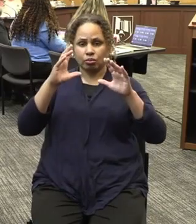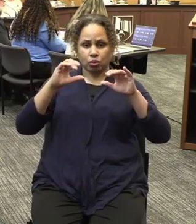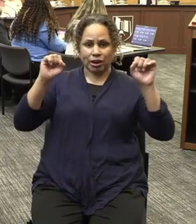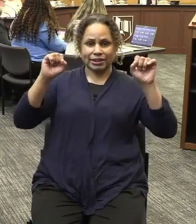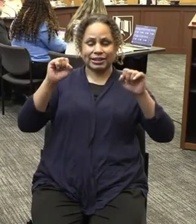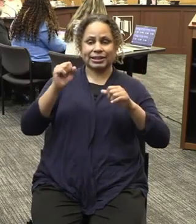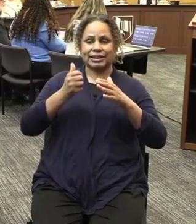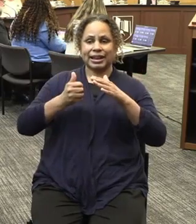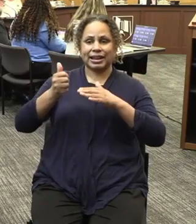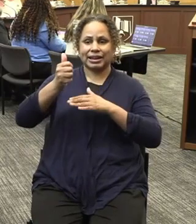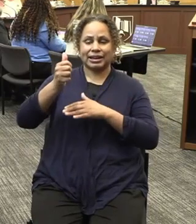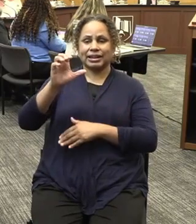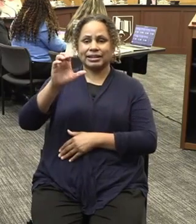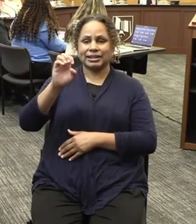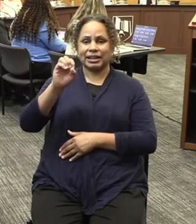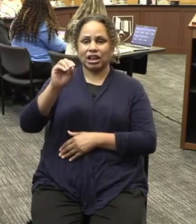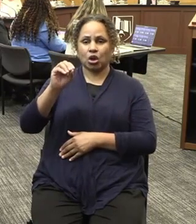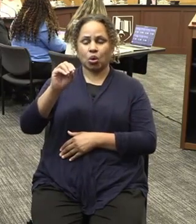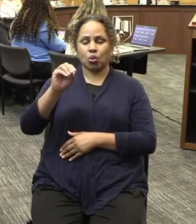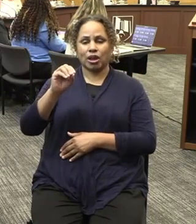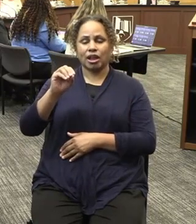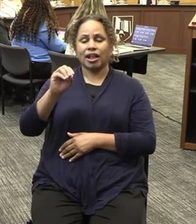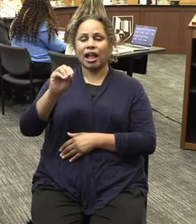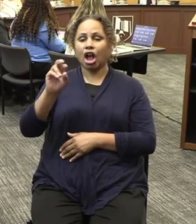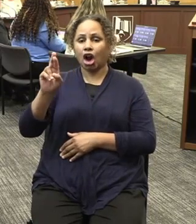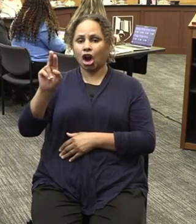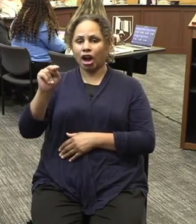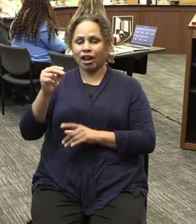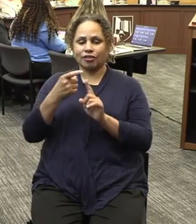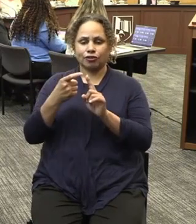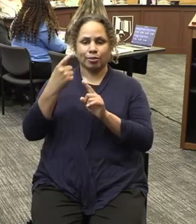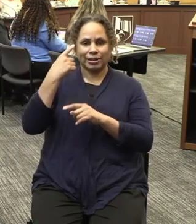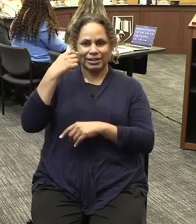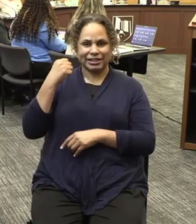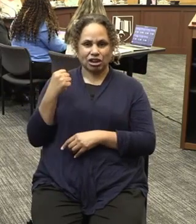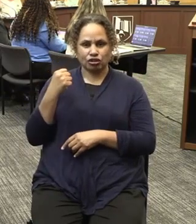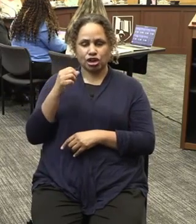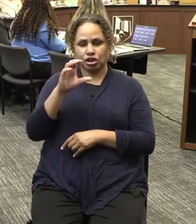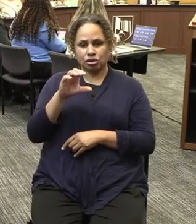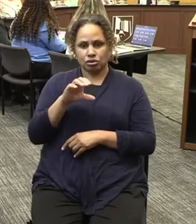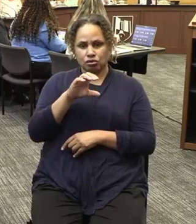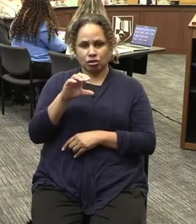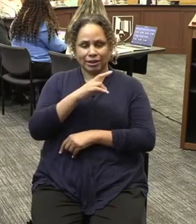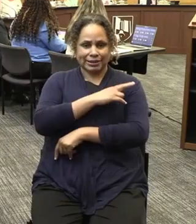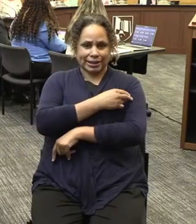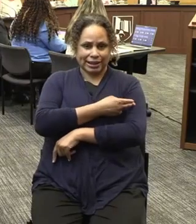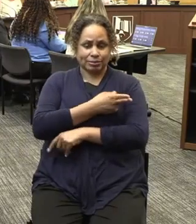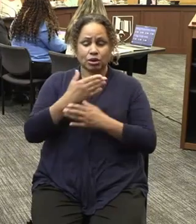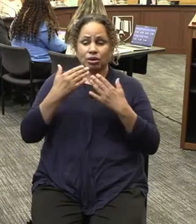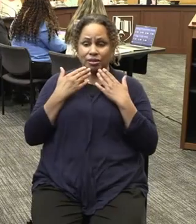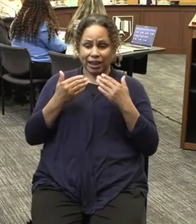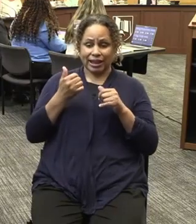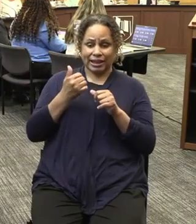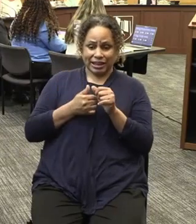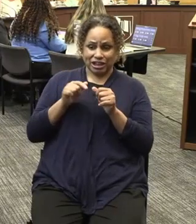Cross Hospital. So those were nominees, and we thank each and every one of you who did